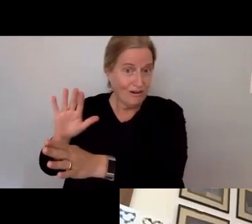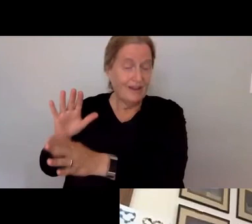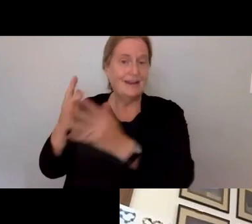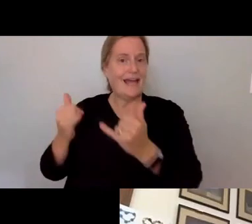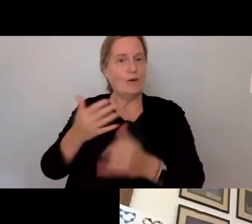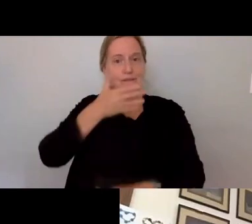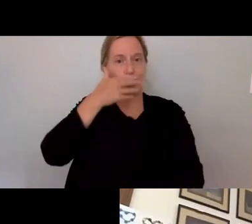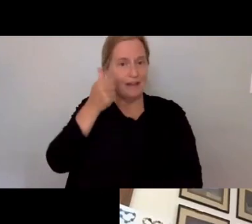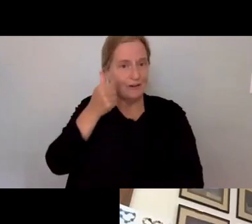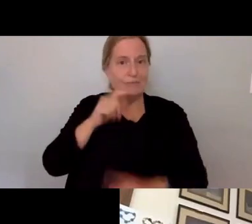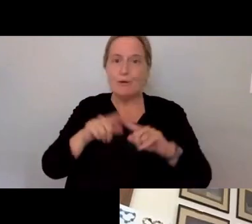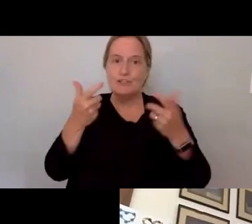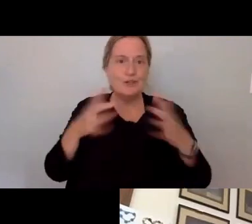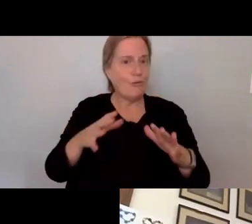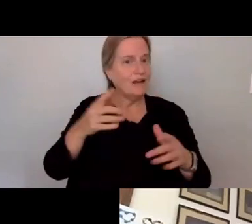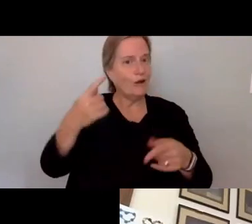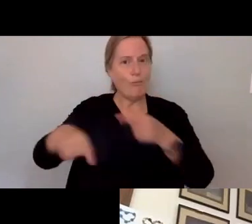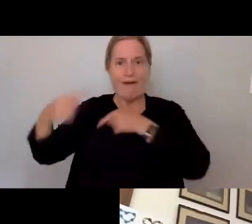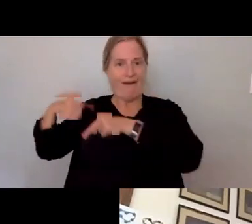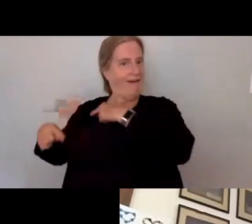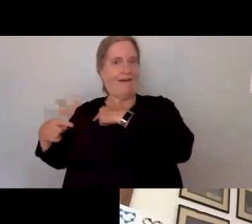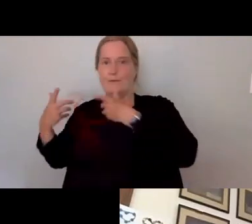can't forget about it. Yeah, definitely.